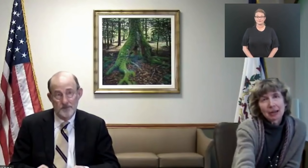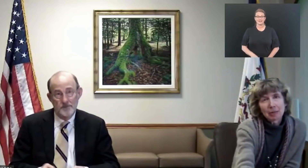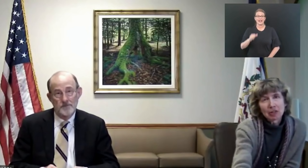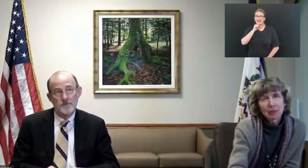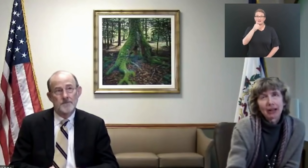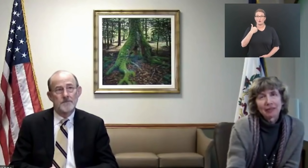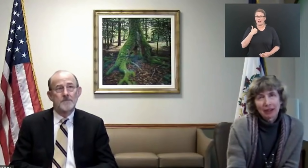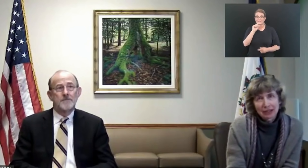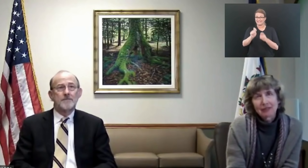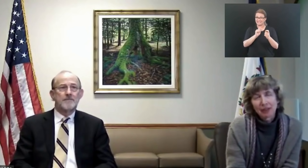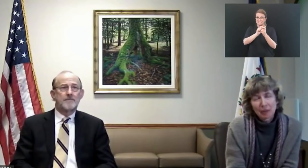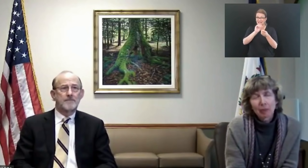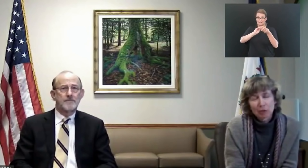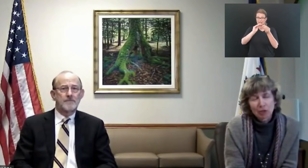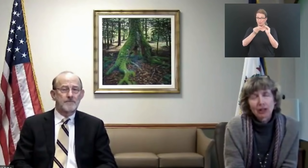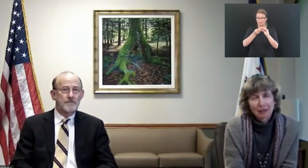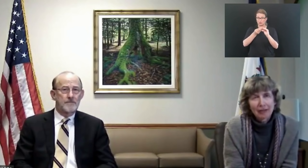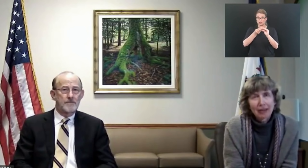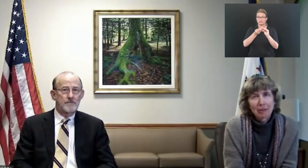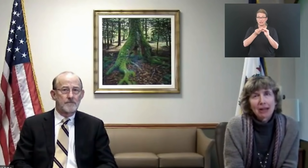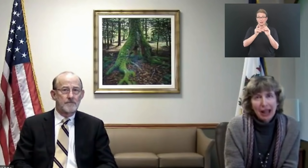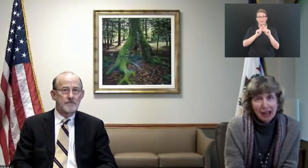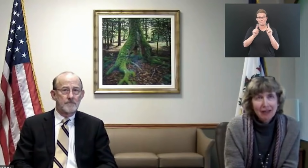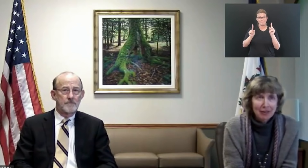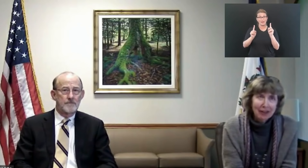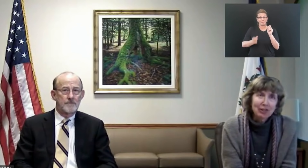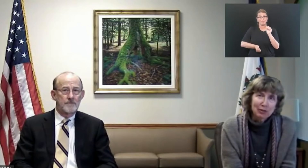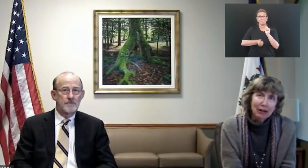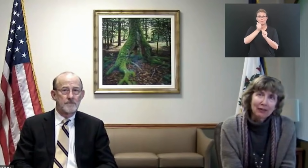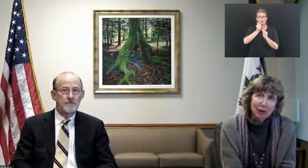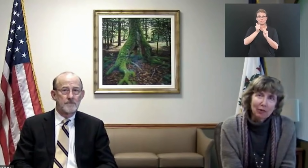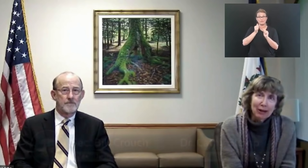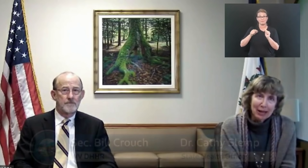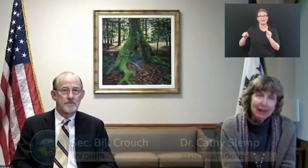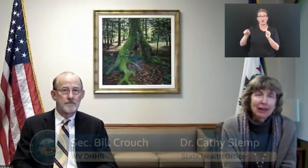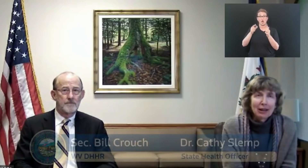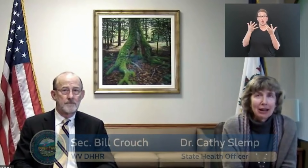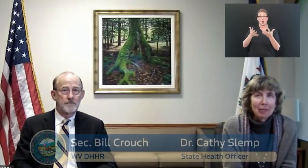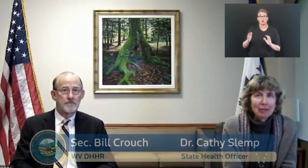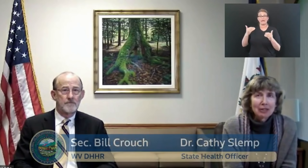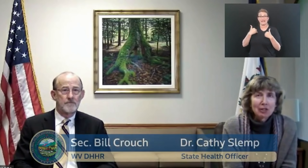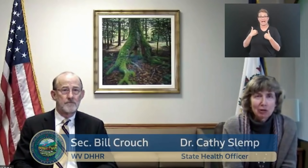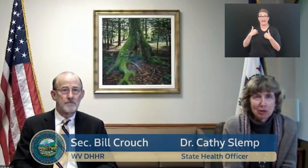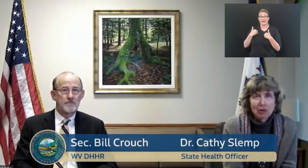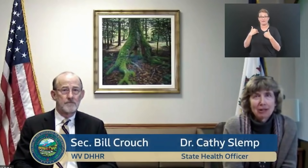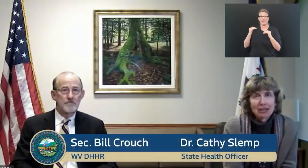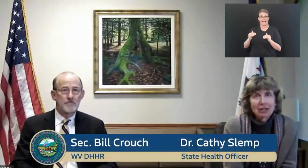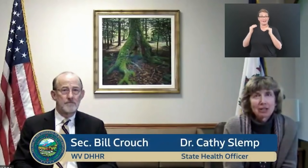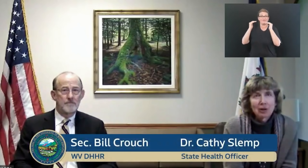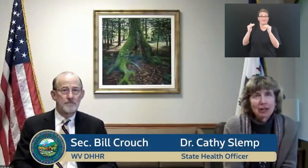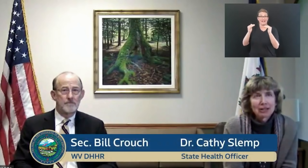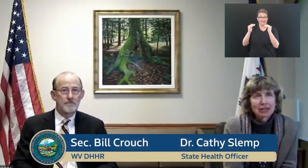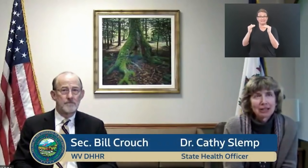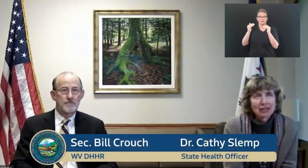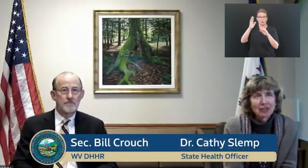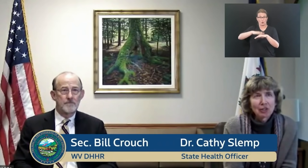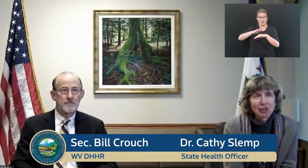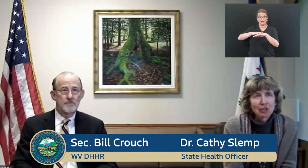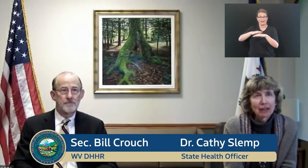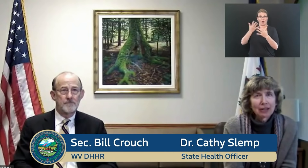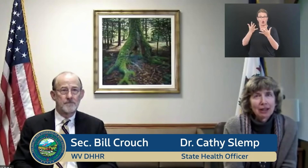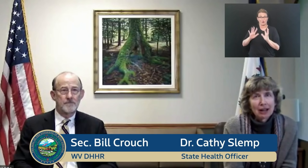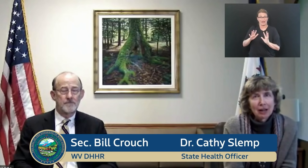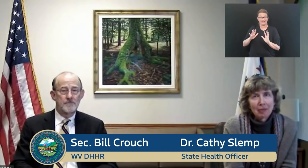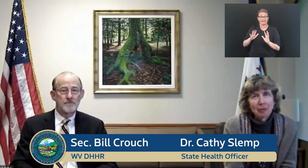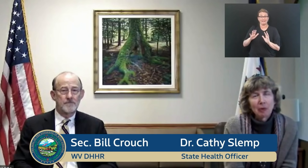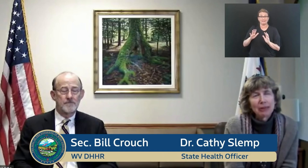exact numbers, but a fair portion of them have had advanced directives already. This is true, and so it's difficult to sort